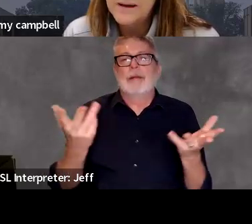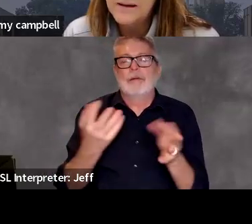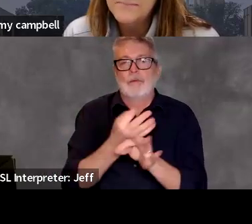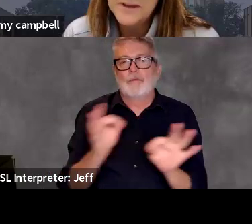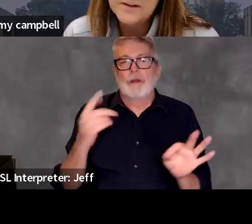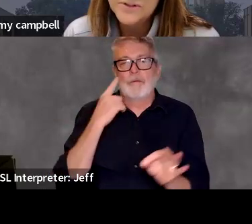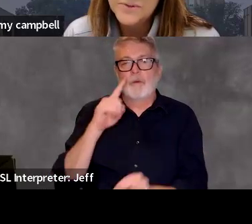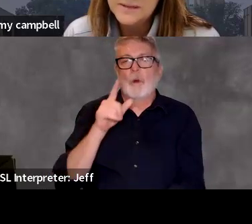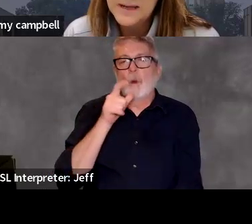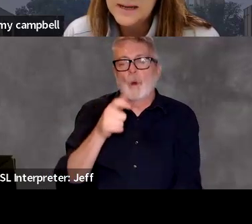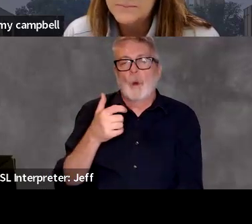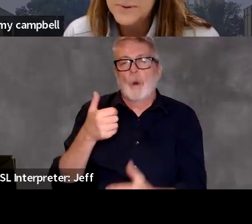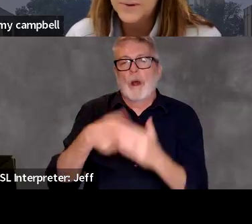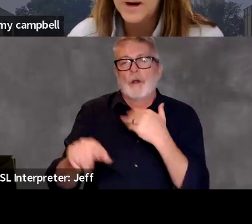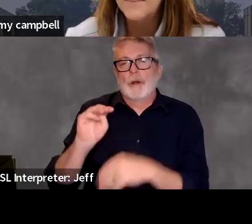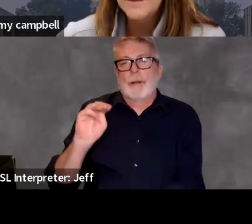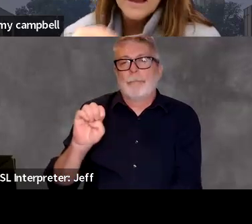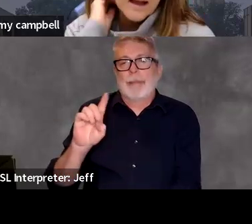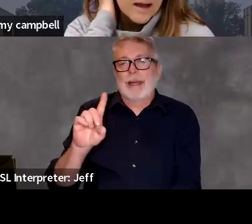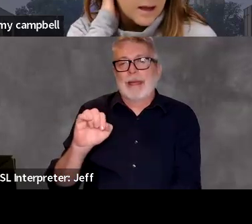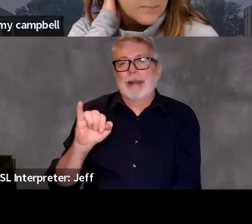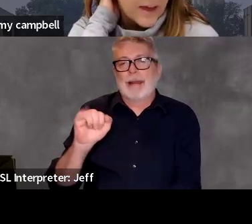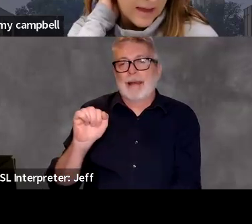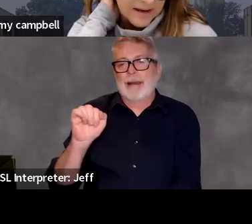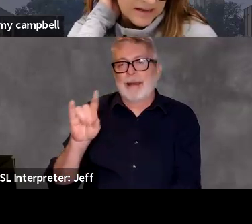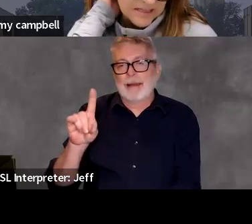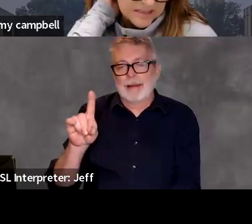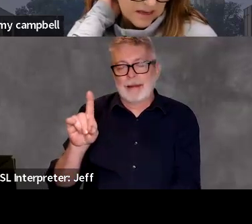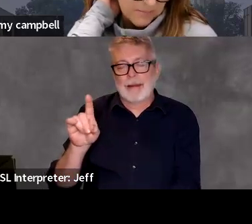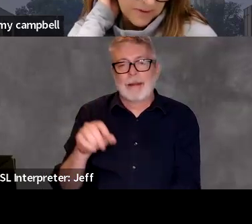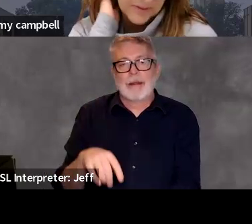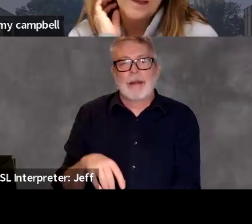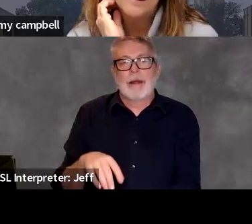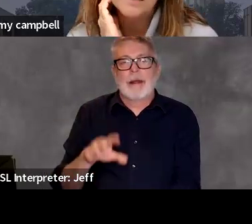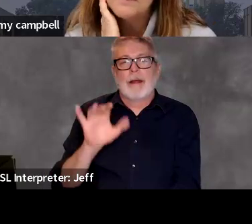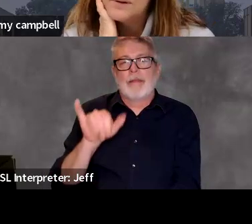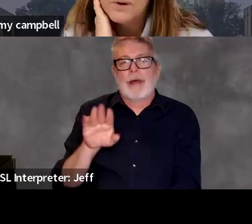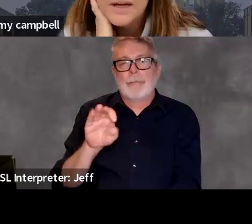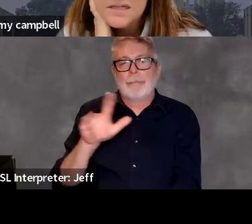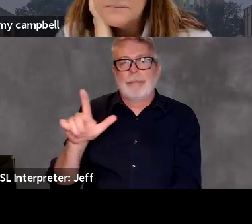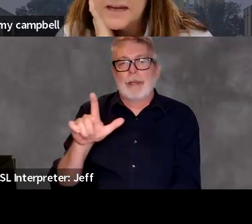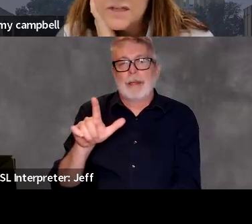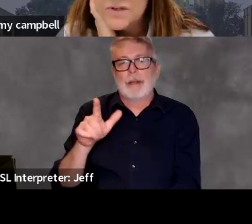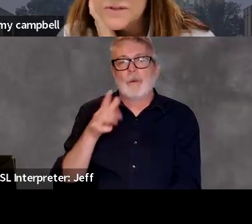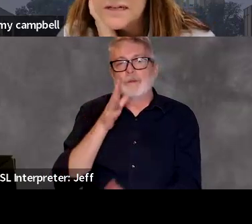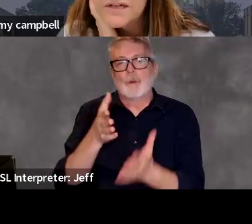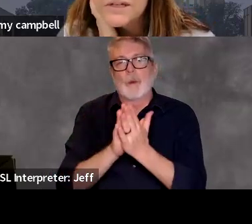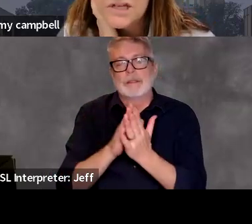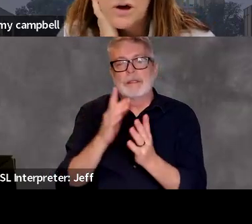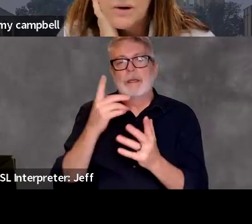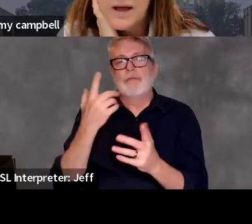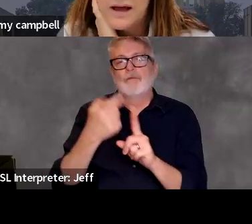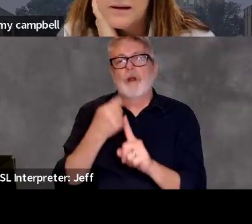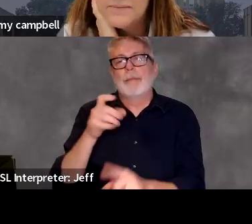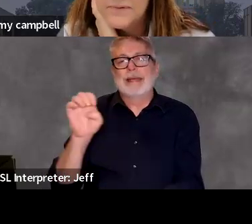Medicaid individuals on the Medicaid program. That is a bill that has been requested by Easter